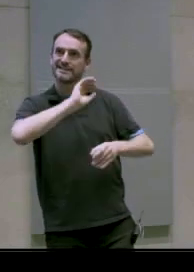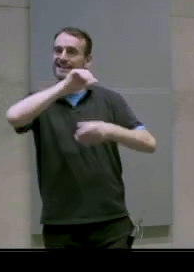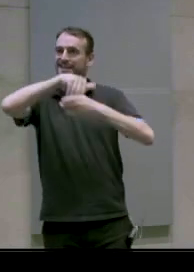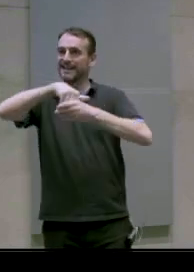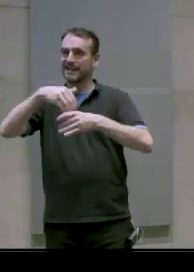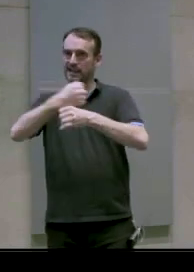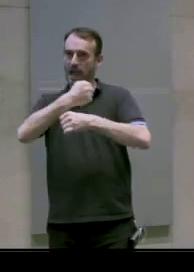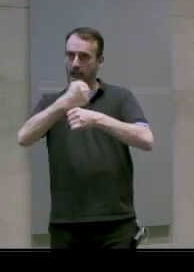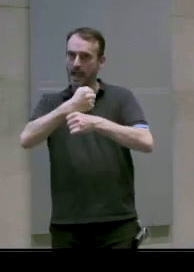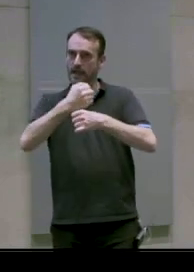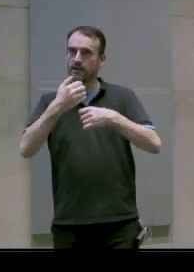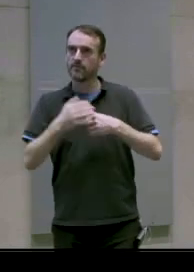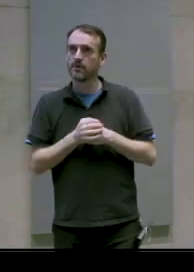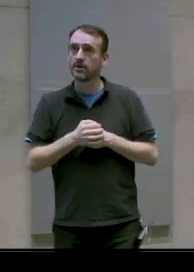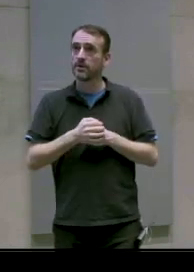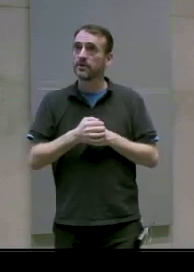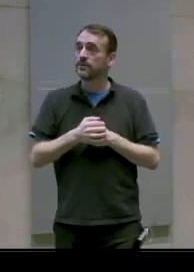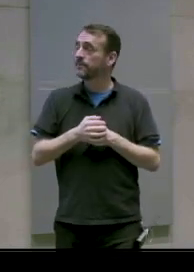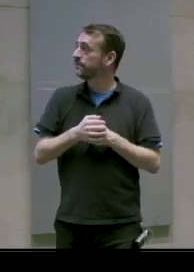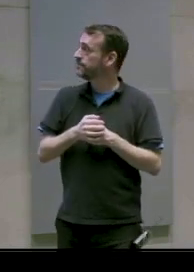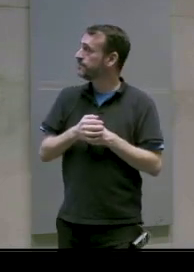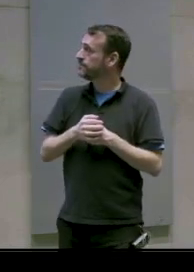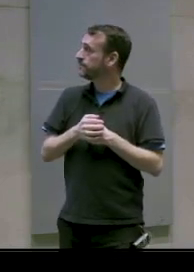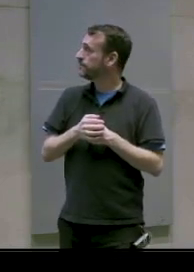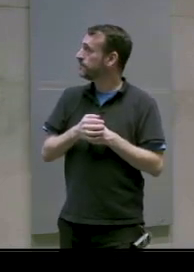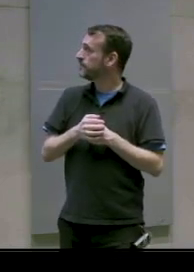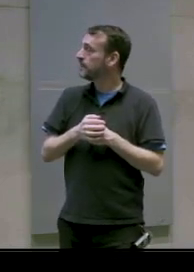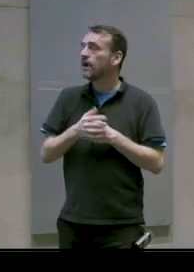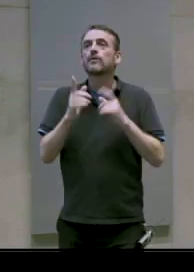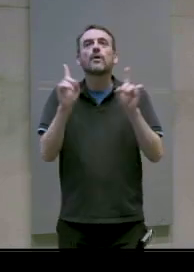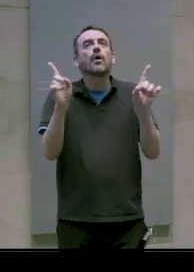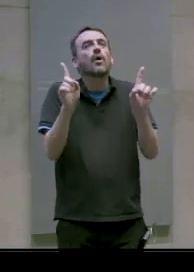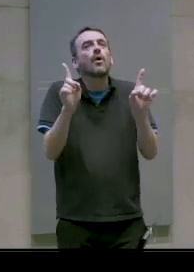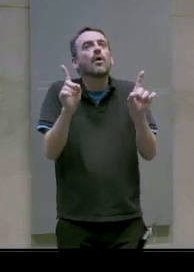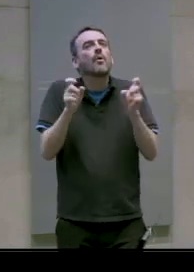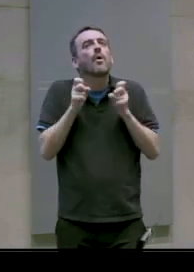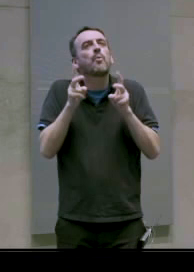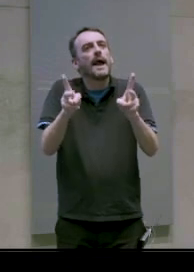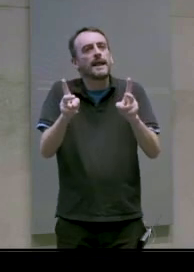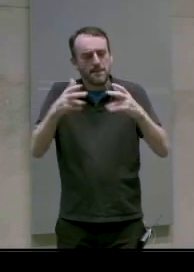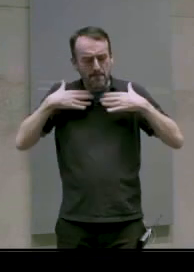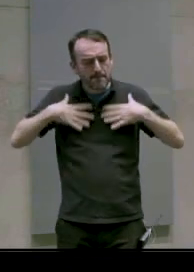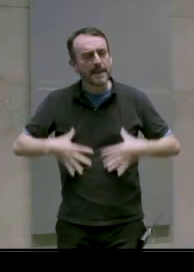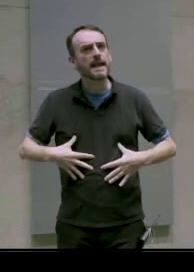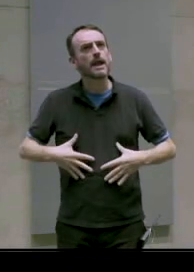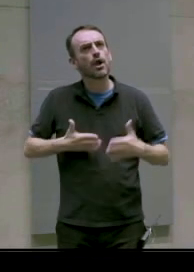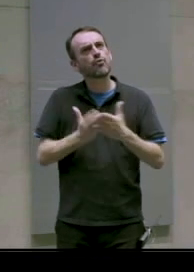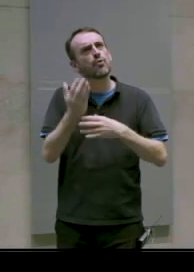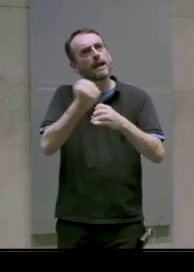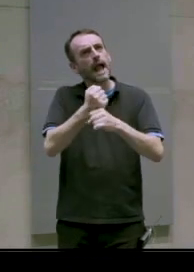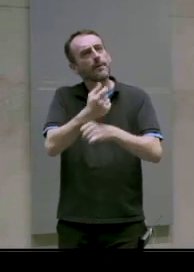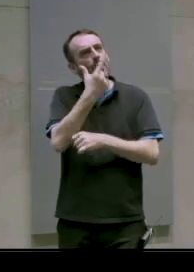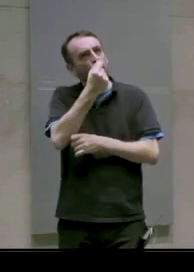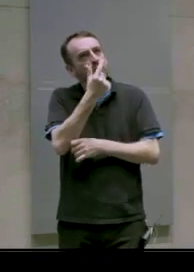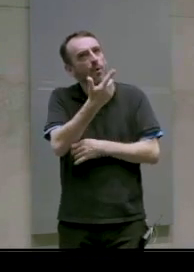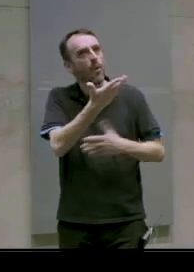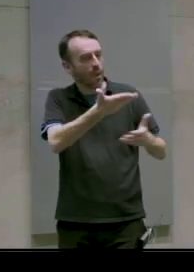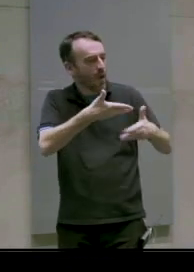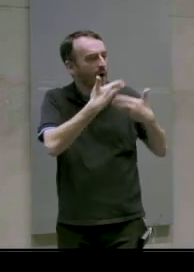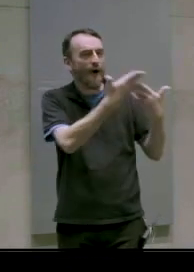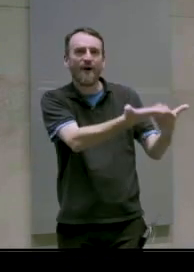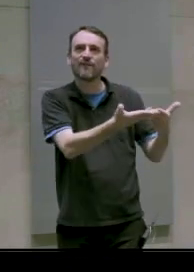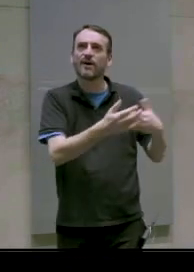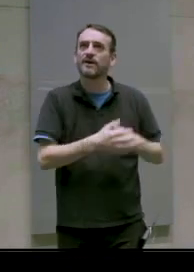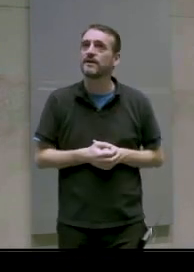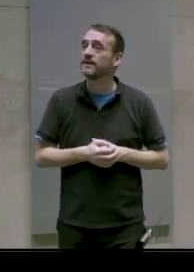Framed as a question, we might ask, which ways of being are possible through your game? Now, coming to the end of things, I hope